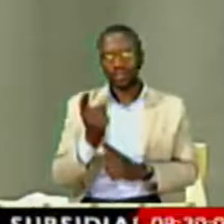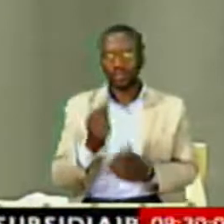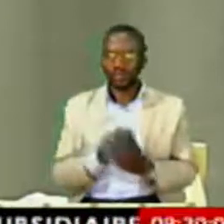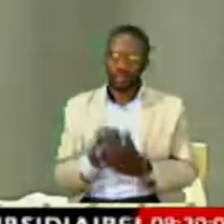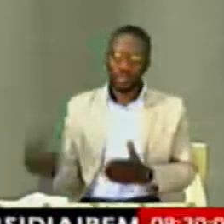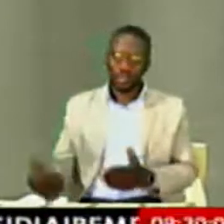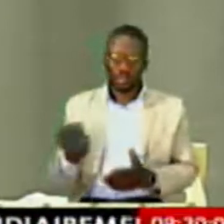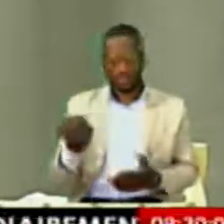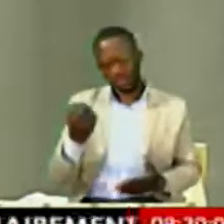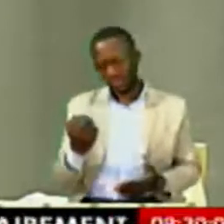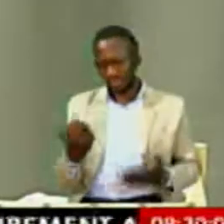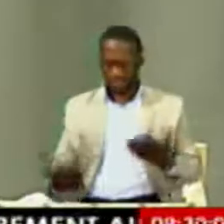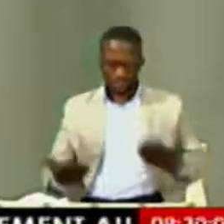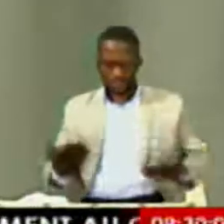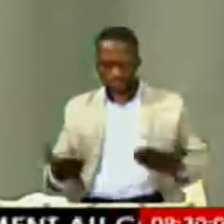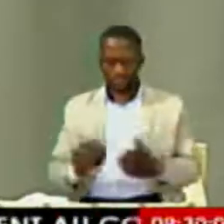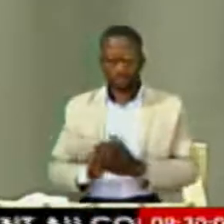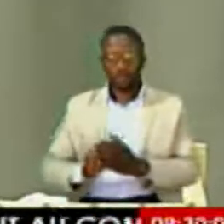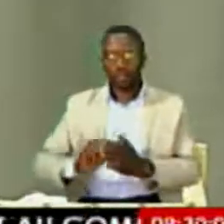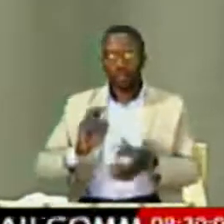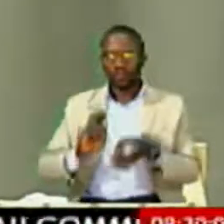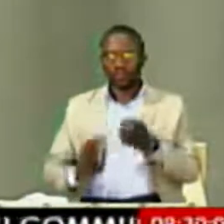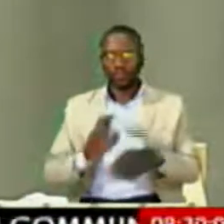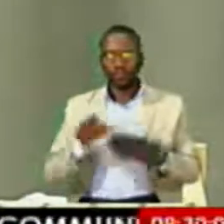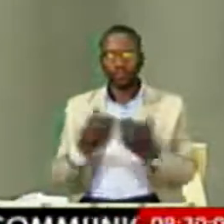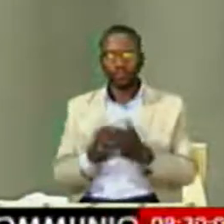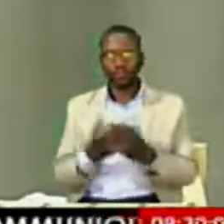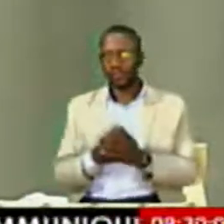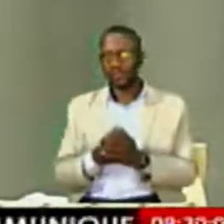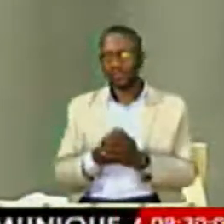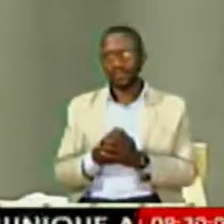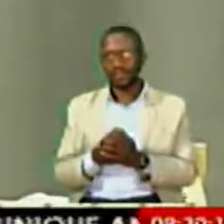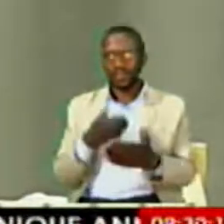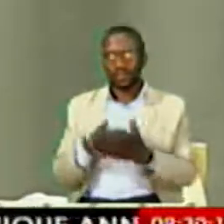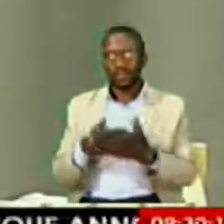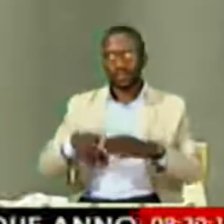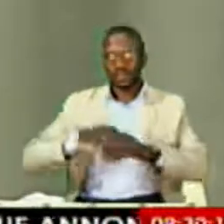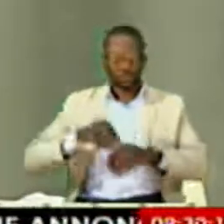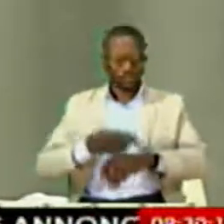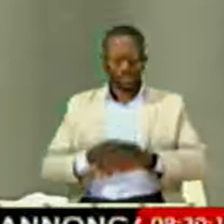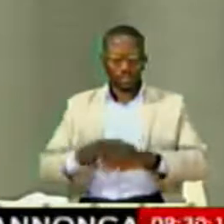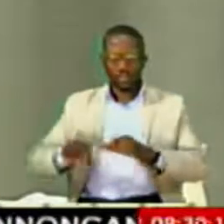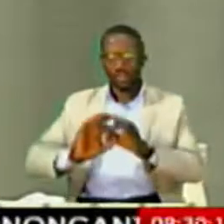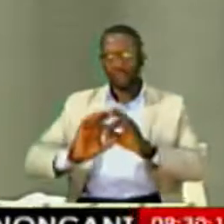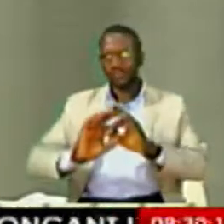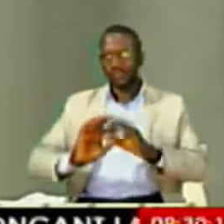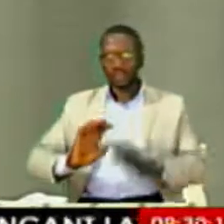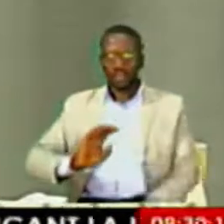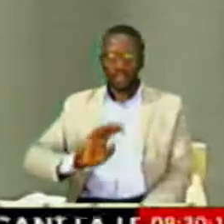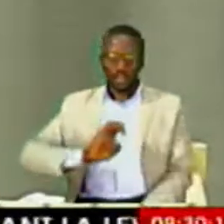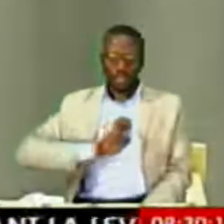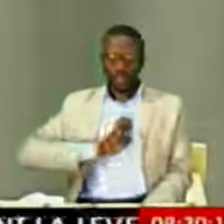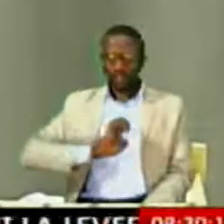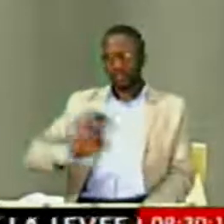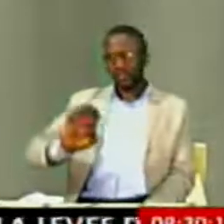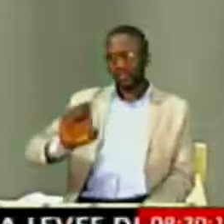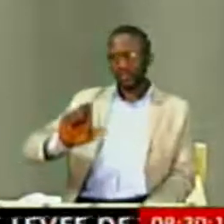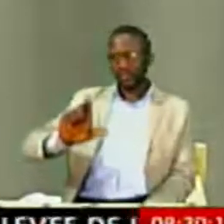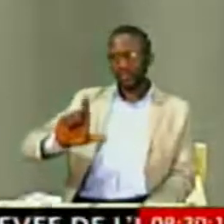d'Élie. Now he's taking an example of what happened in the time of Elijah. Et au temps d'Élie, and in the time of Elijah, si vous lisez 1 roi